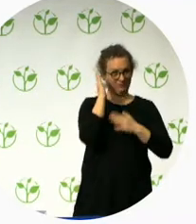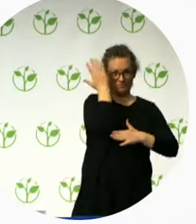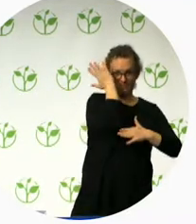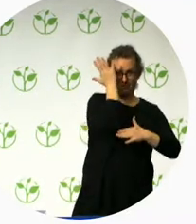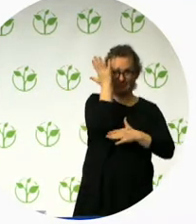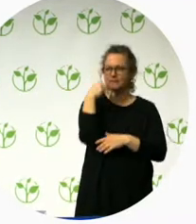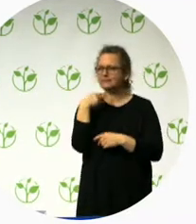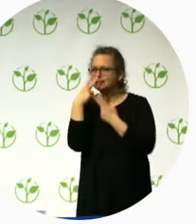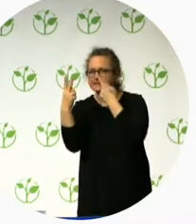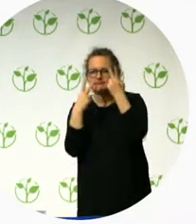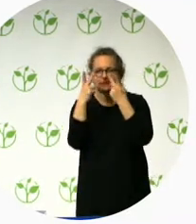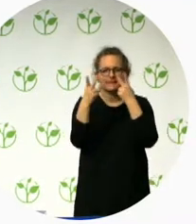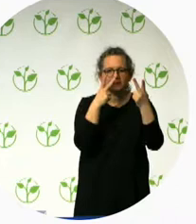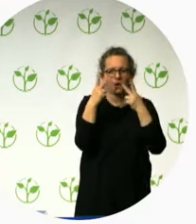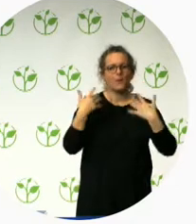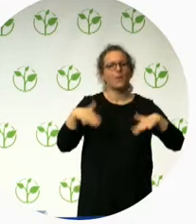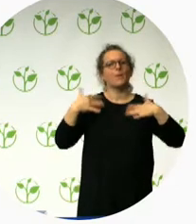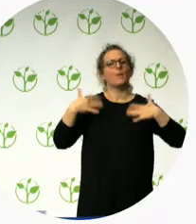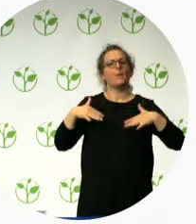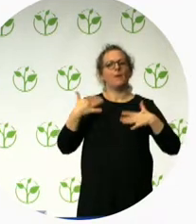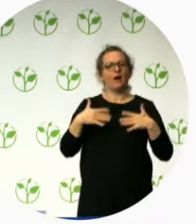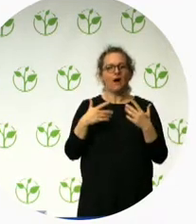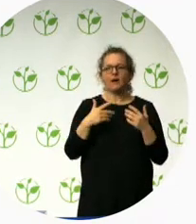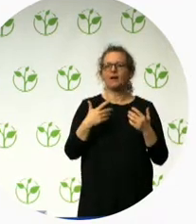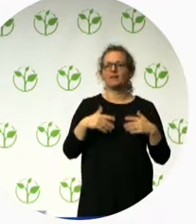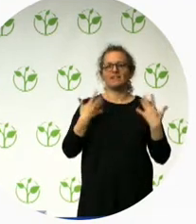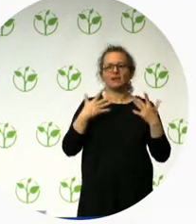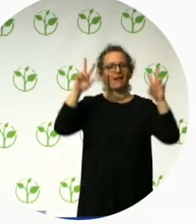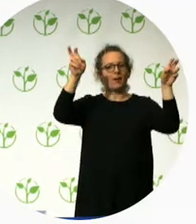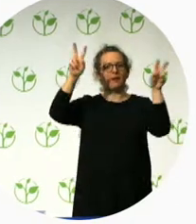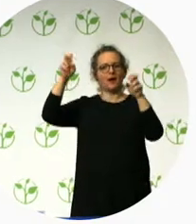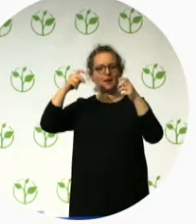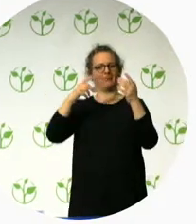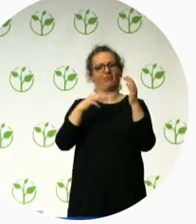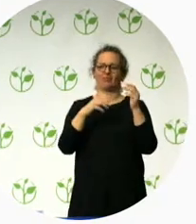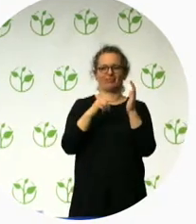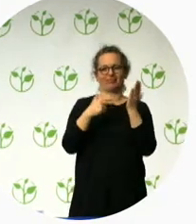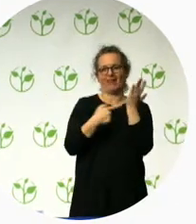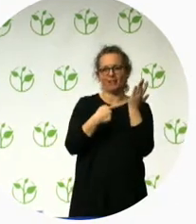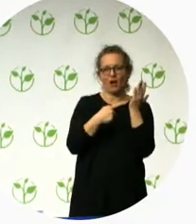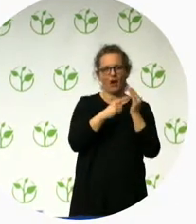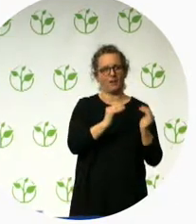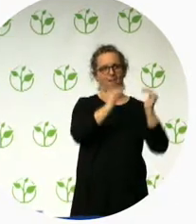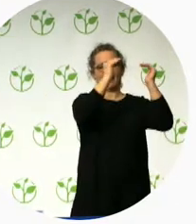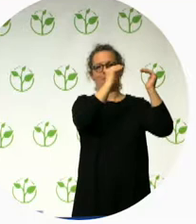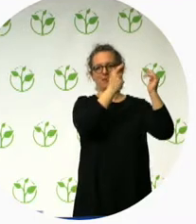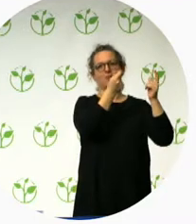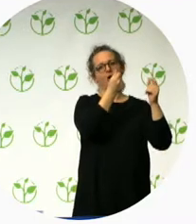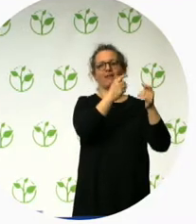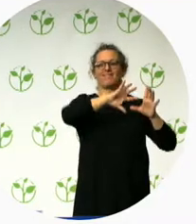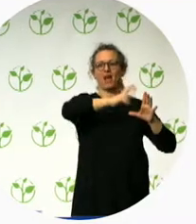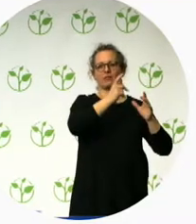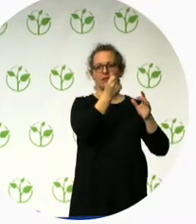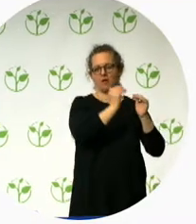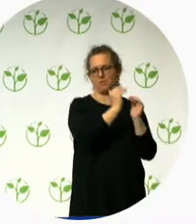high-income country-oriented, we're now going to look at another reality. And this is the